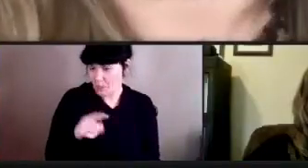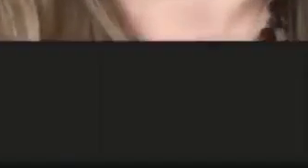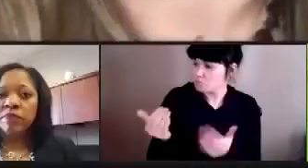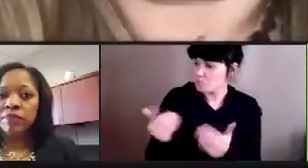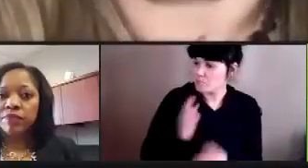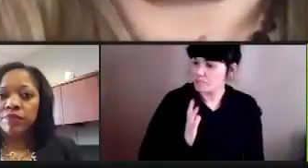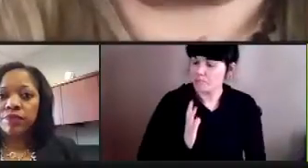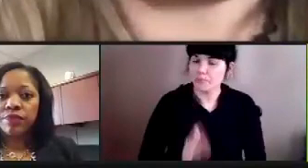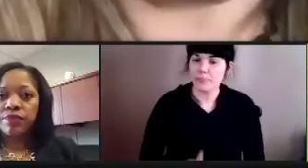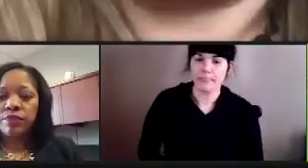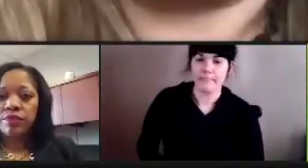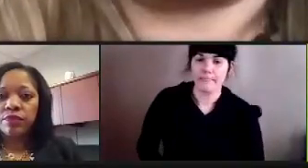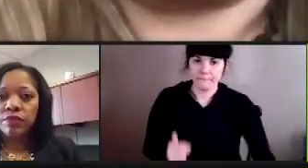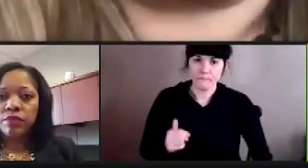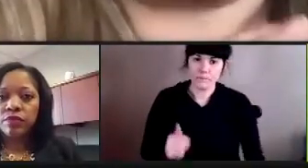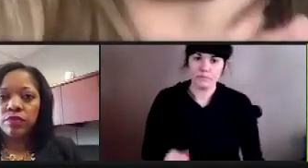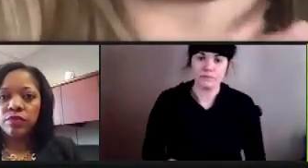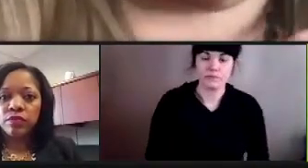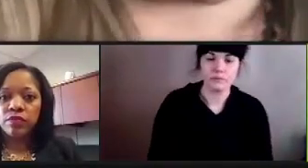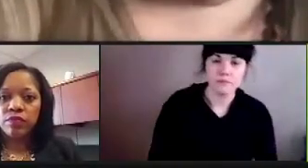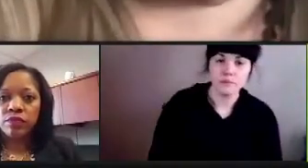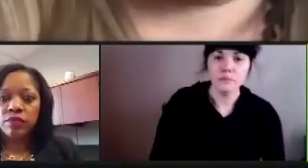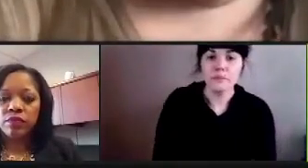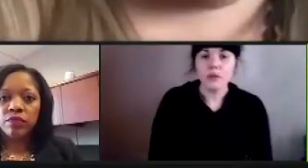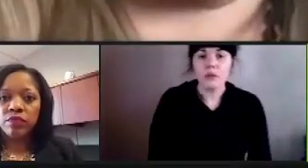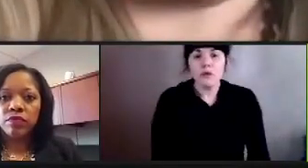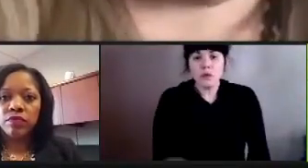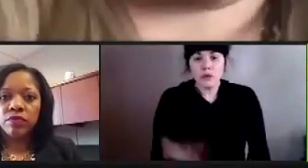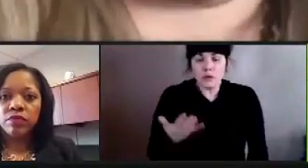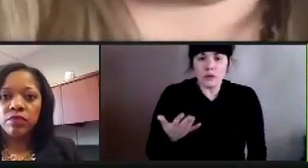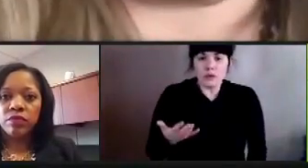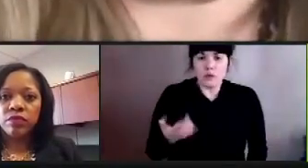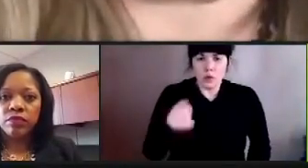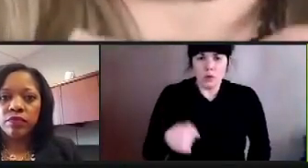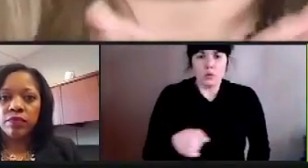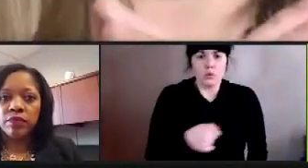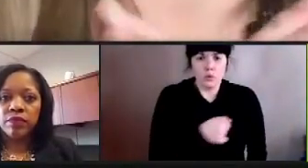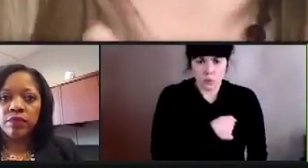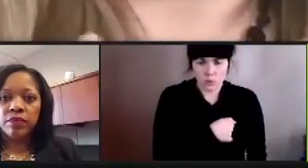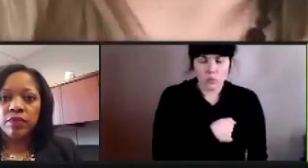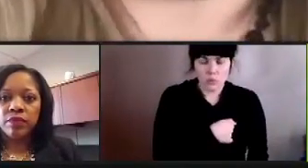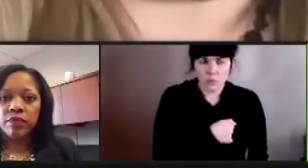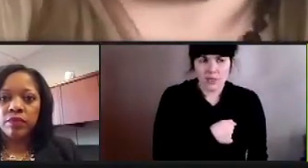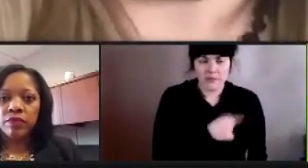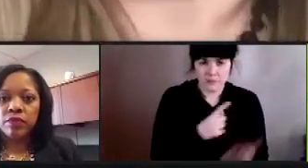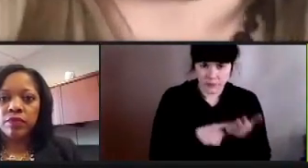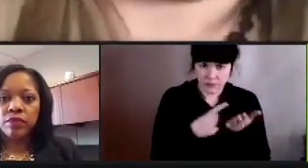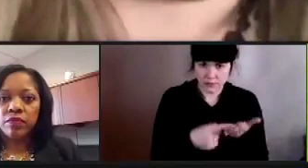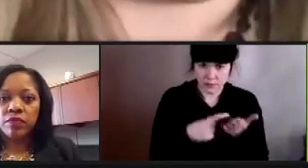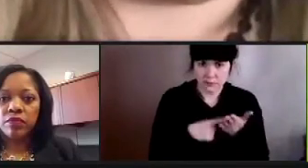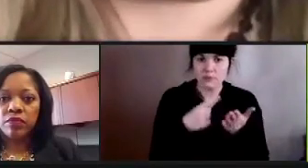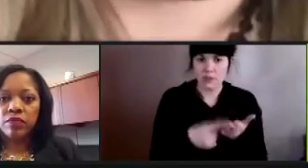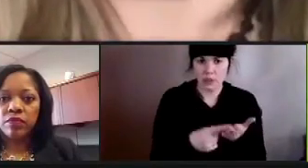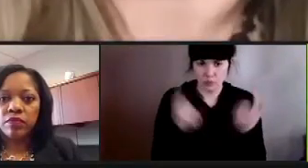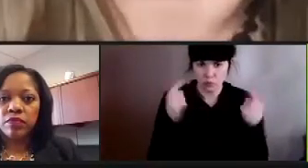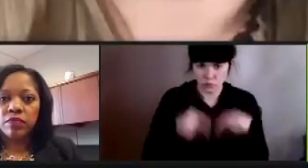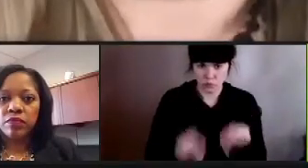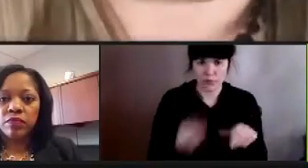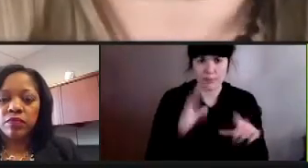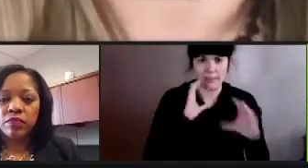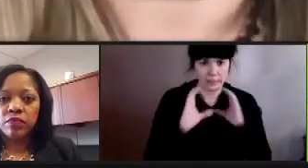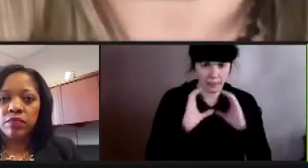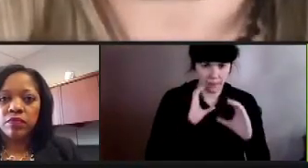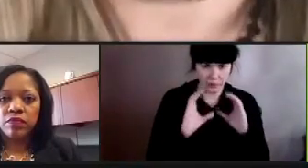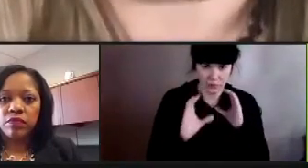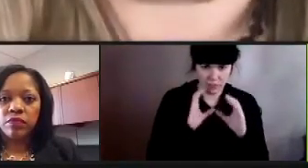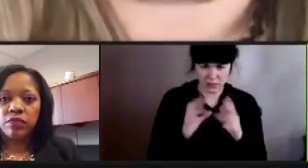just wanted to lift up is that we've talked a lot about in this conversation, the fact of the pandemic creating a crisis, but I